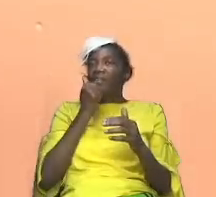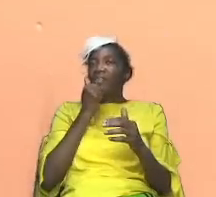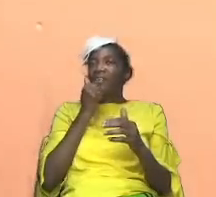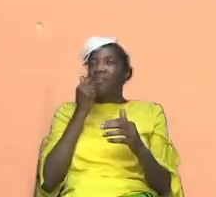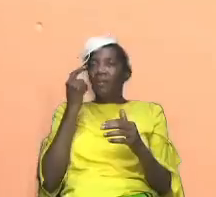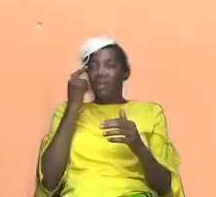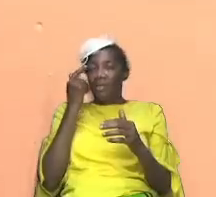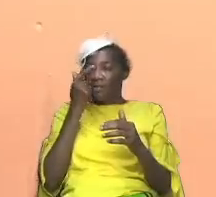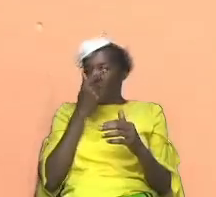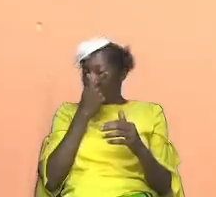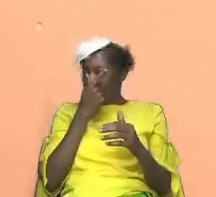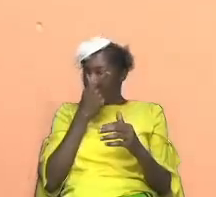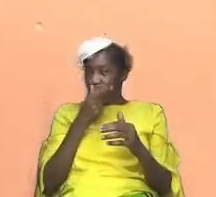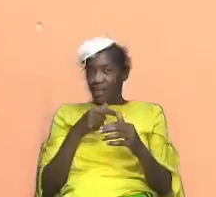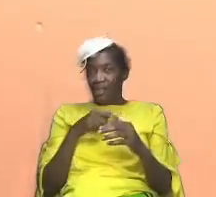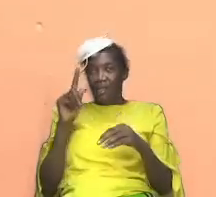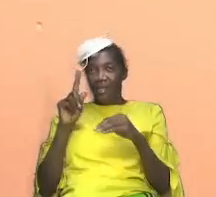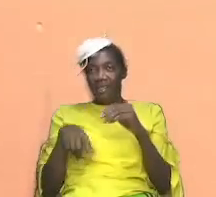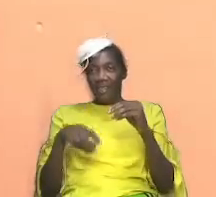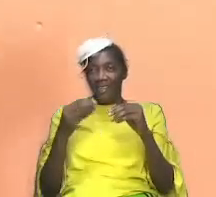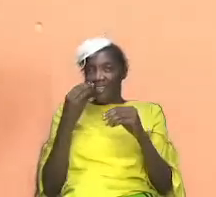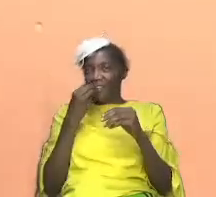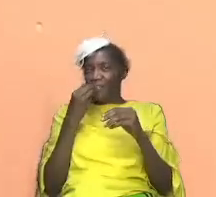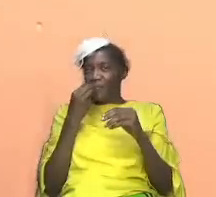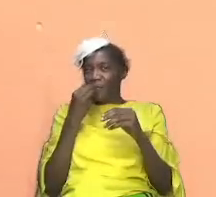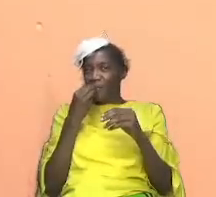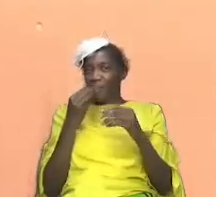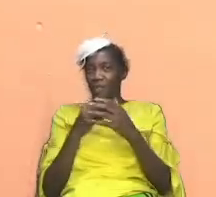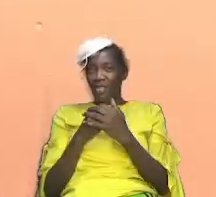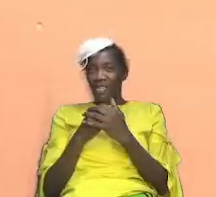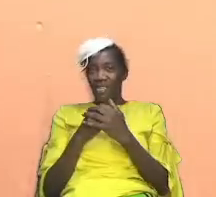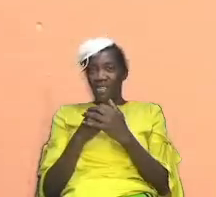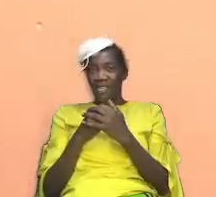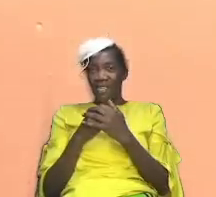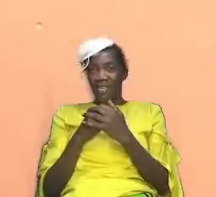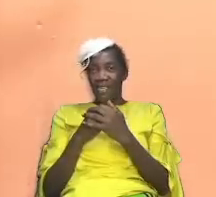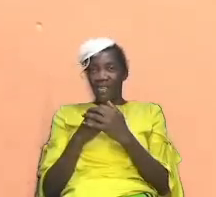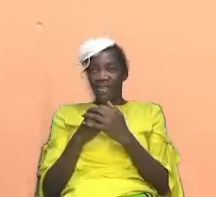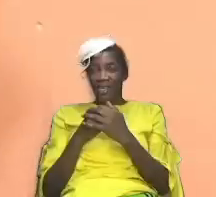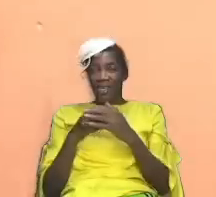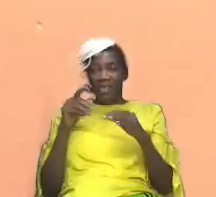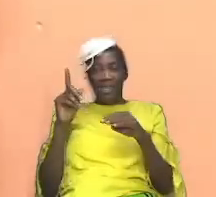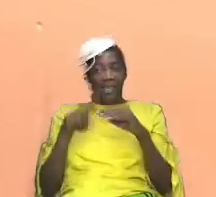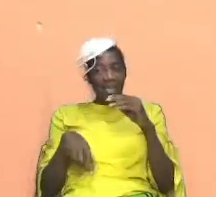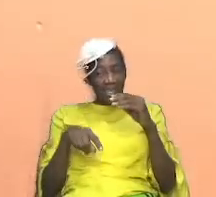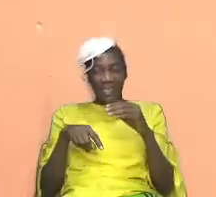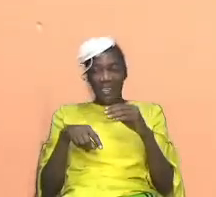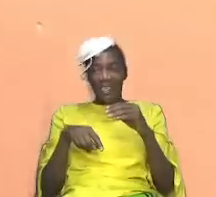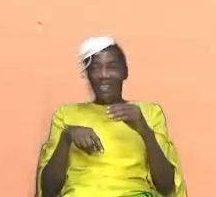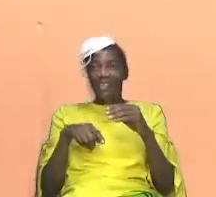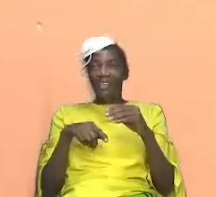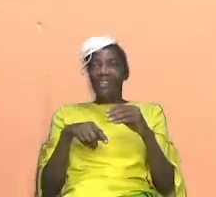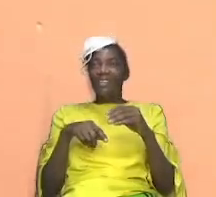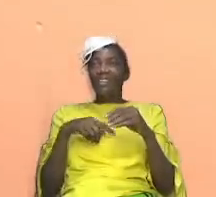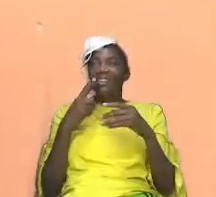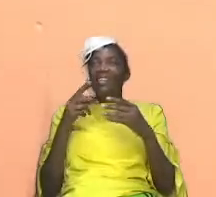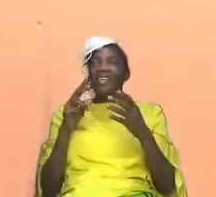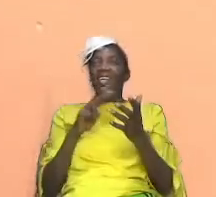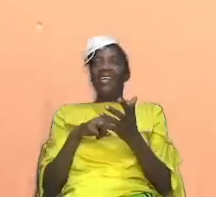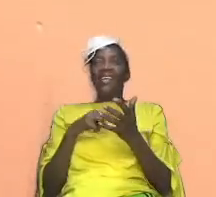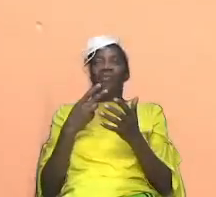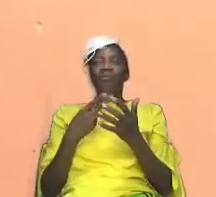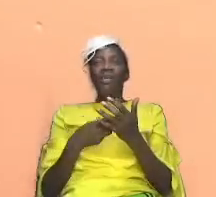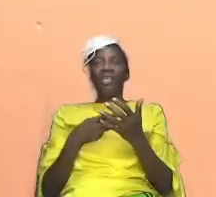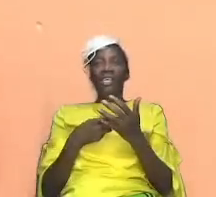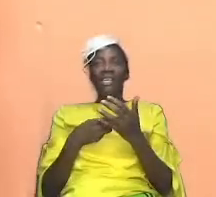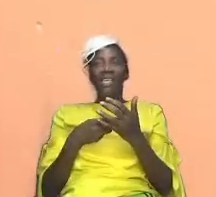an apple. You can't eat him or anything. Or she's the apple of my eye. It's not that you can't eat him. It's not a literal apple. But the term means